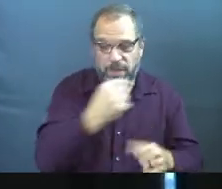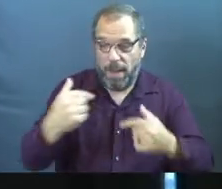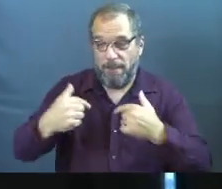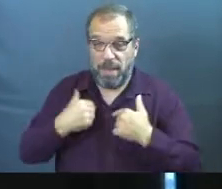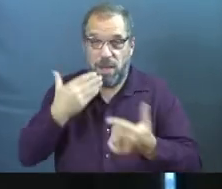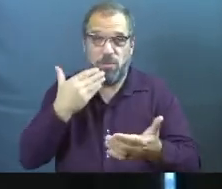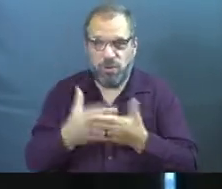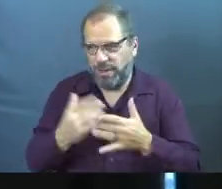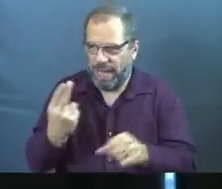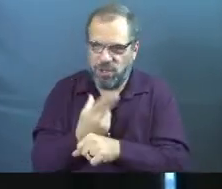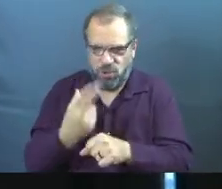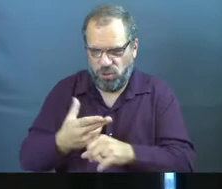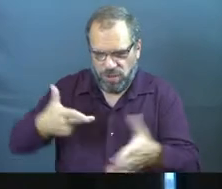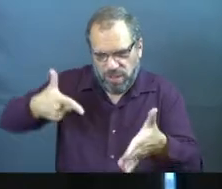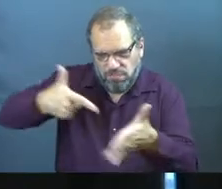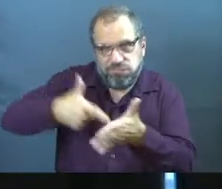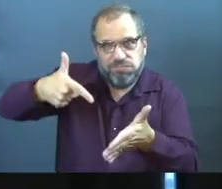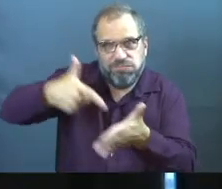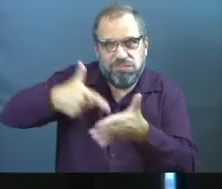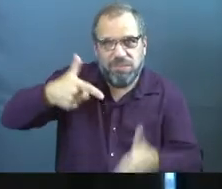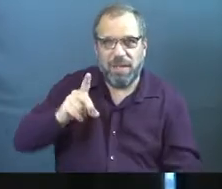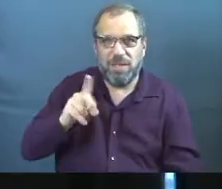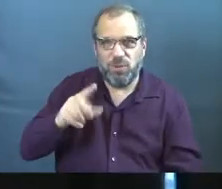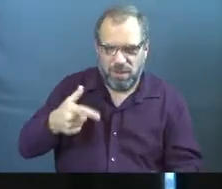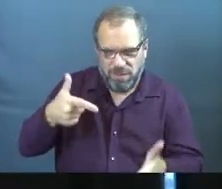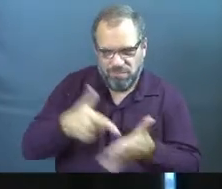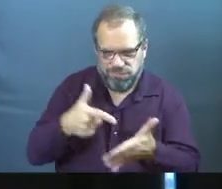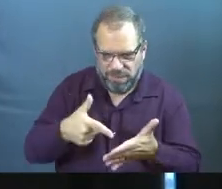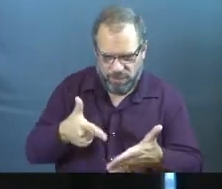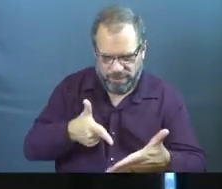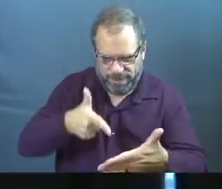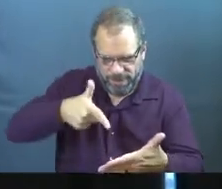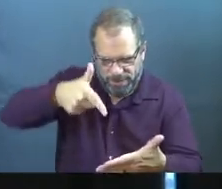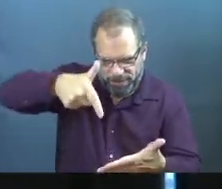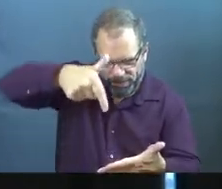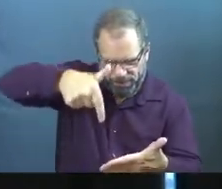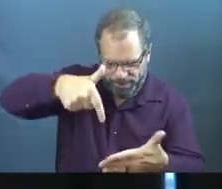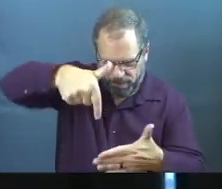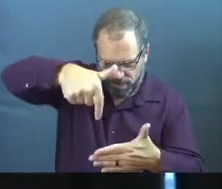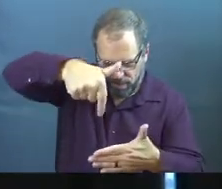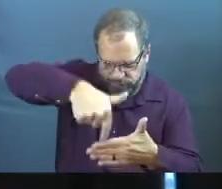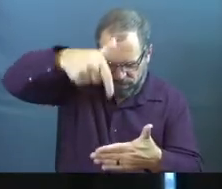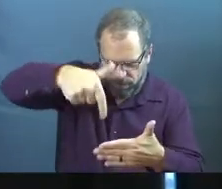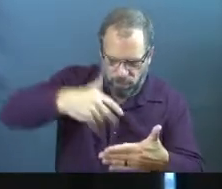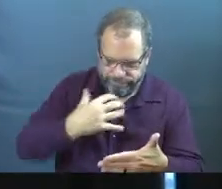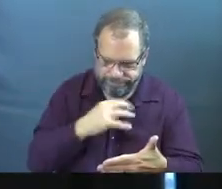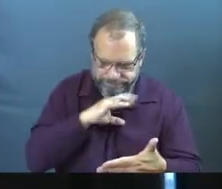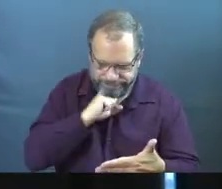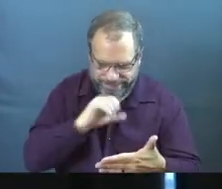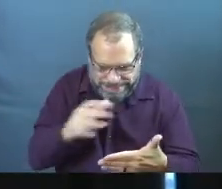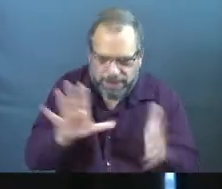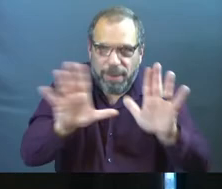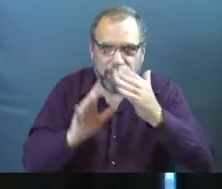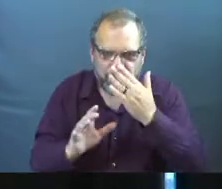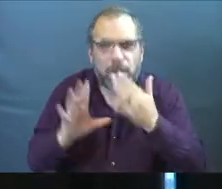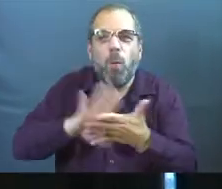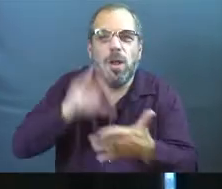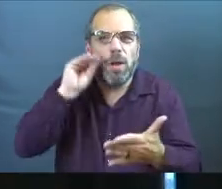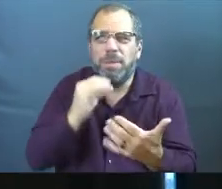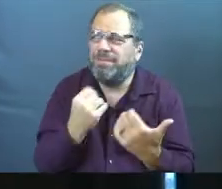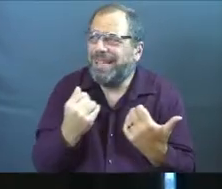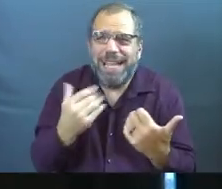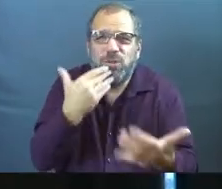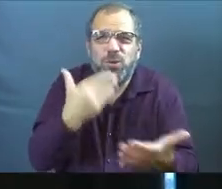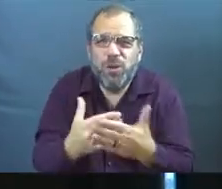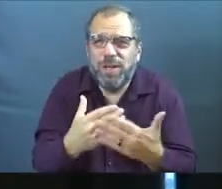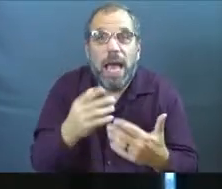you know, I'm pretty good. I can use a drill. And we're learning. But we love it.